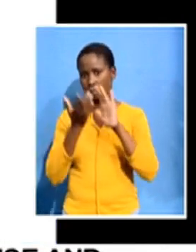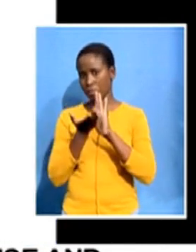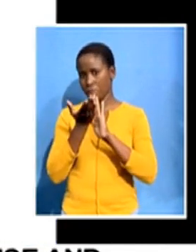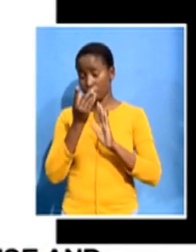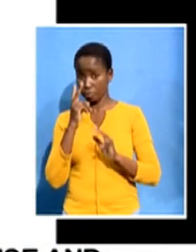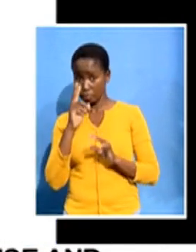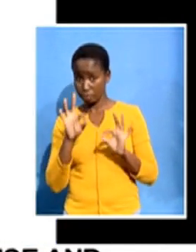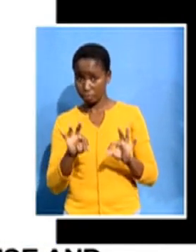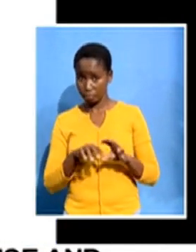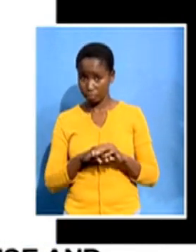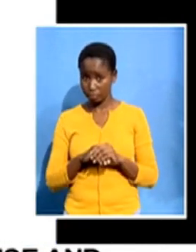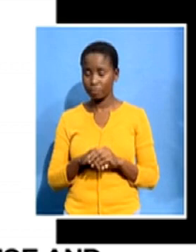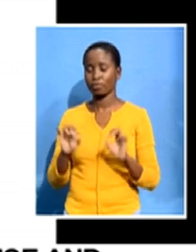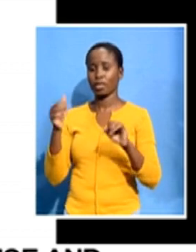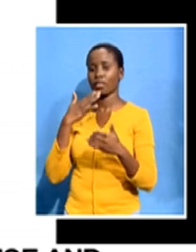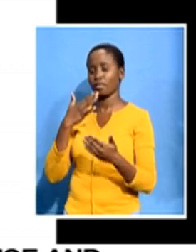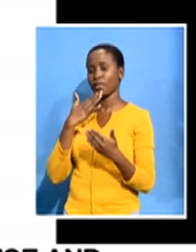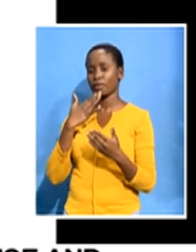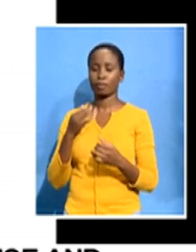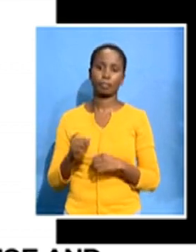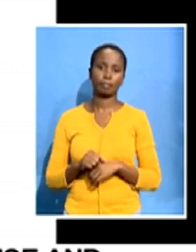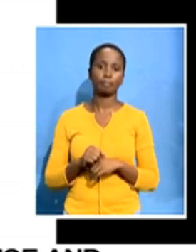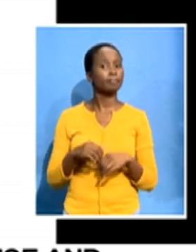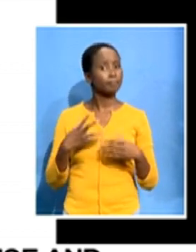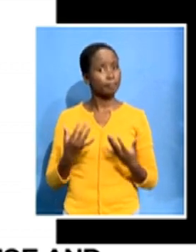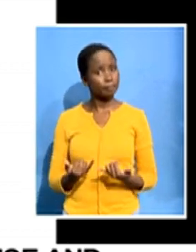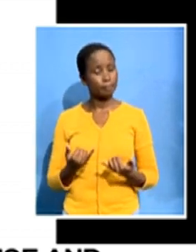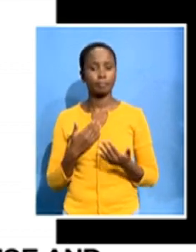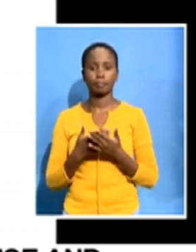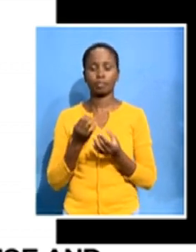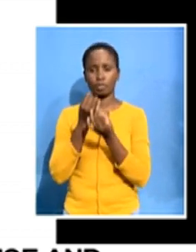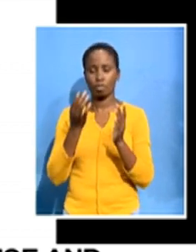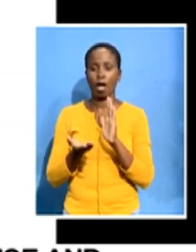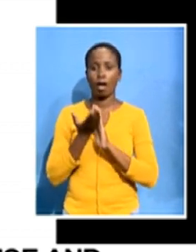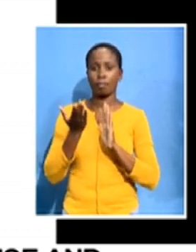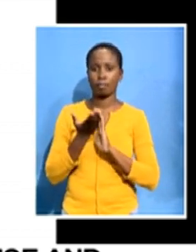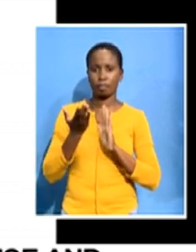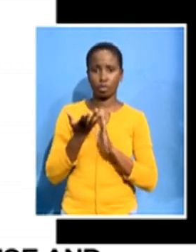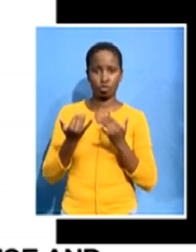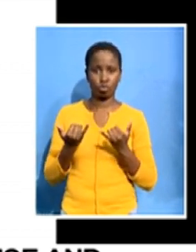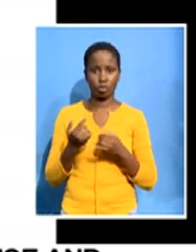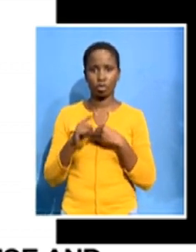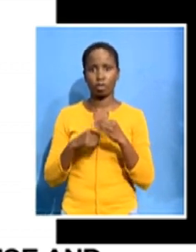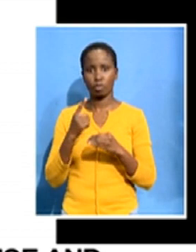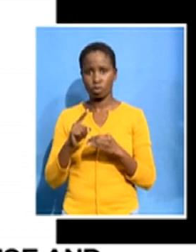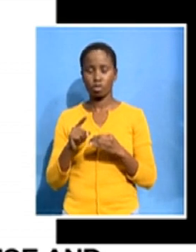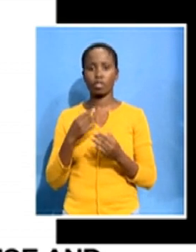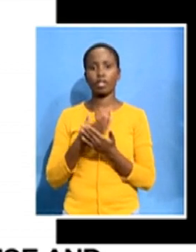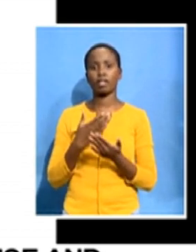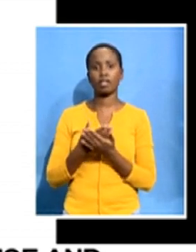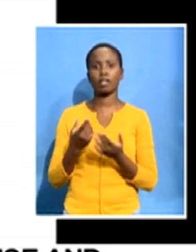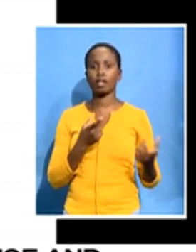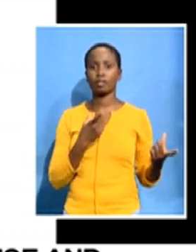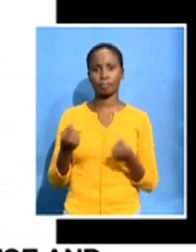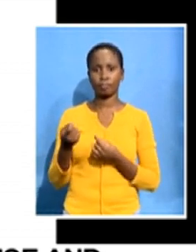much. I'm going to give an update today on the surveillance and the response, then also our health platform